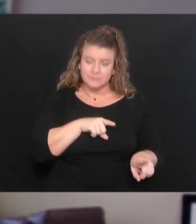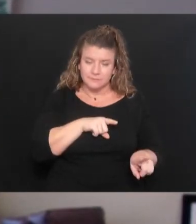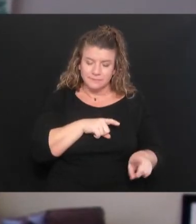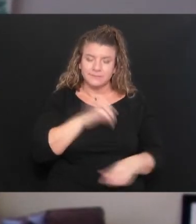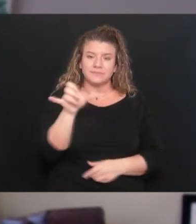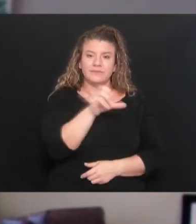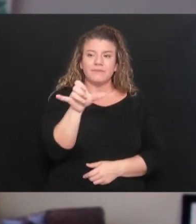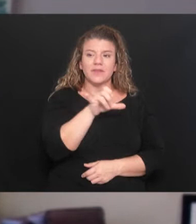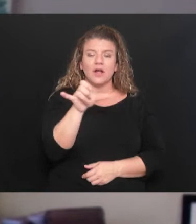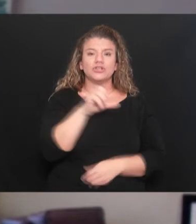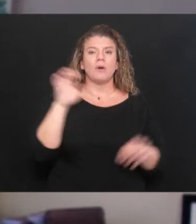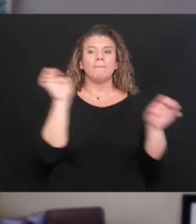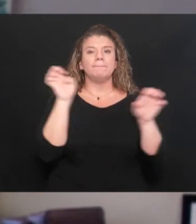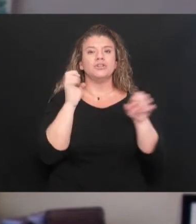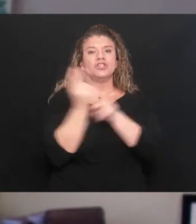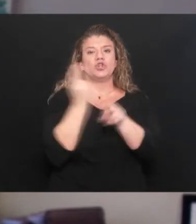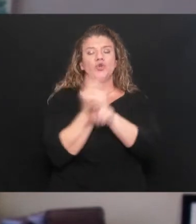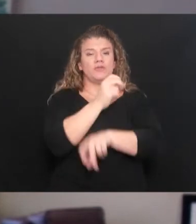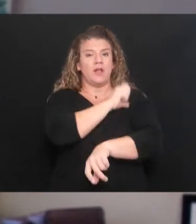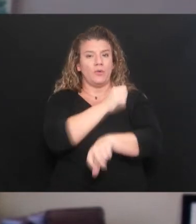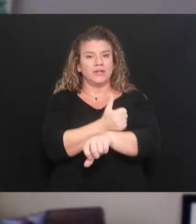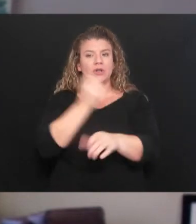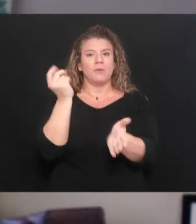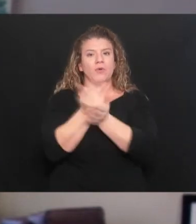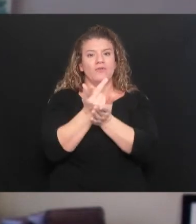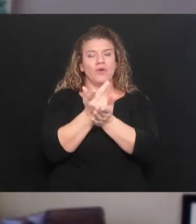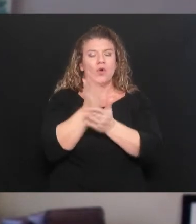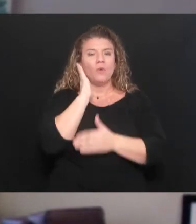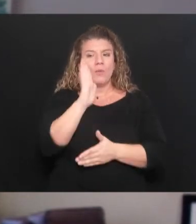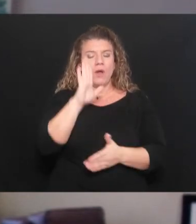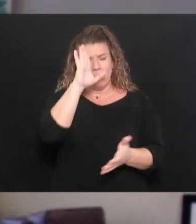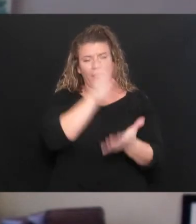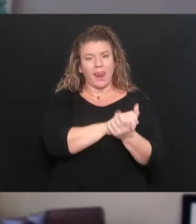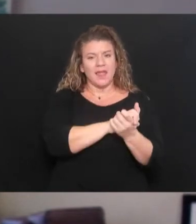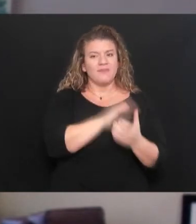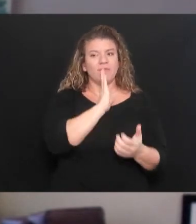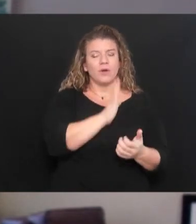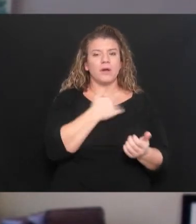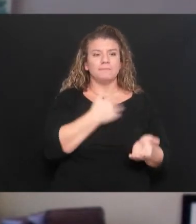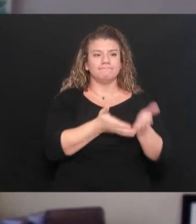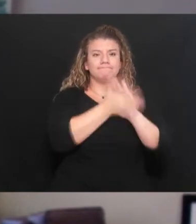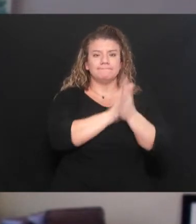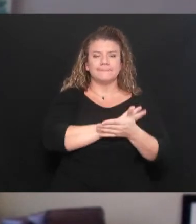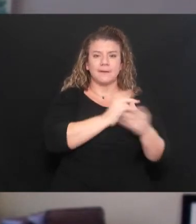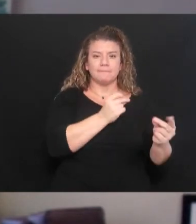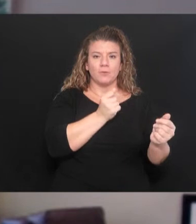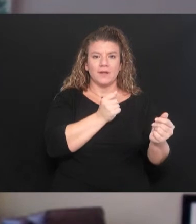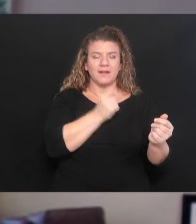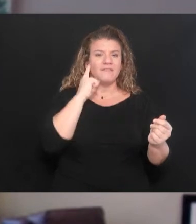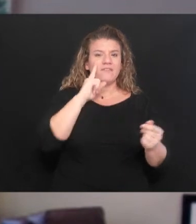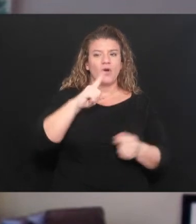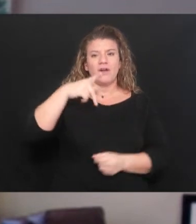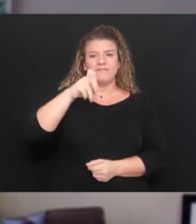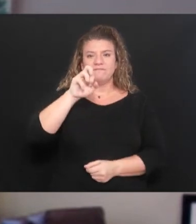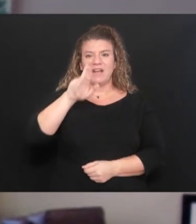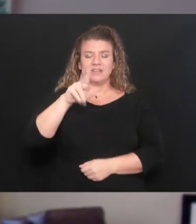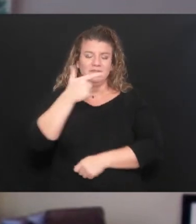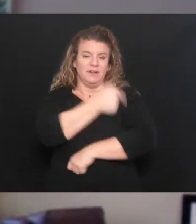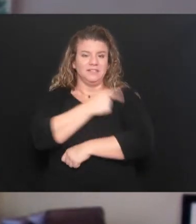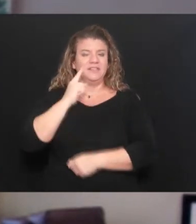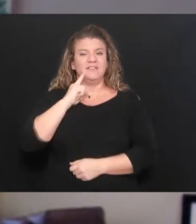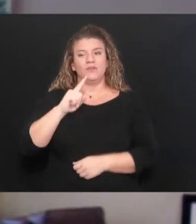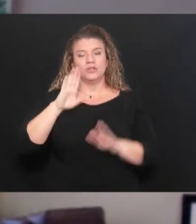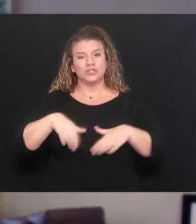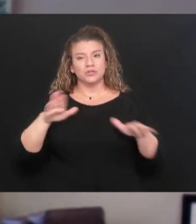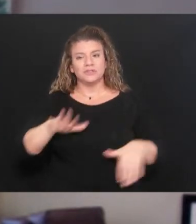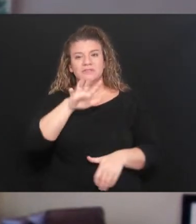well as emergency use authorization approval, we believe will be coming quickly for Pfizer vaccines for children 5 to 12 years